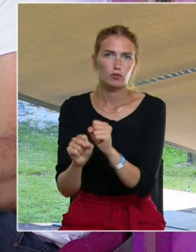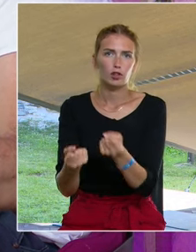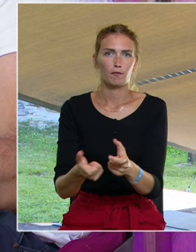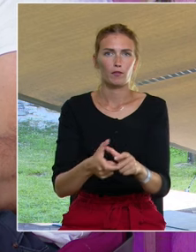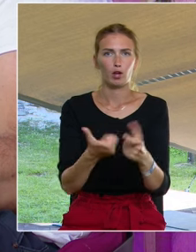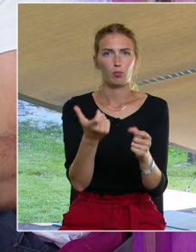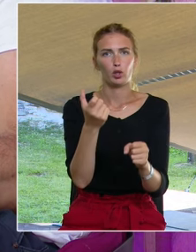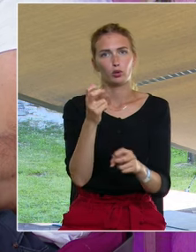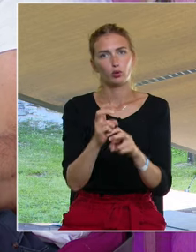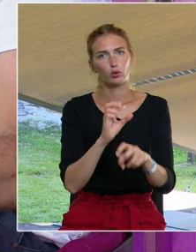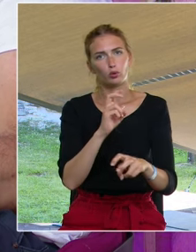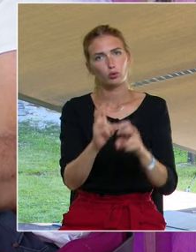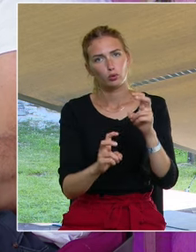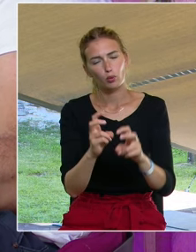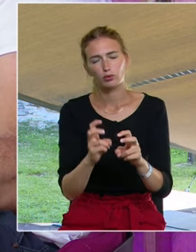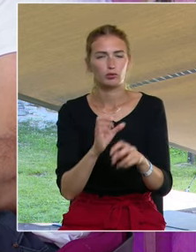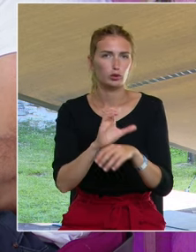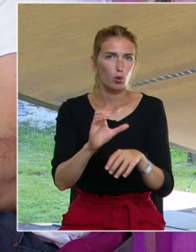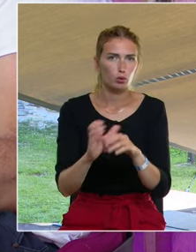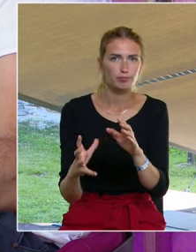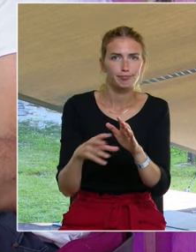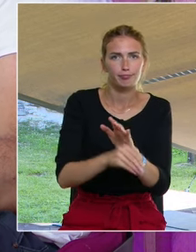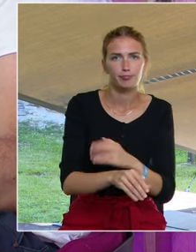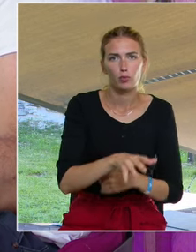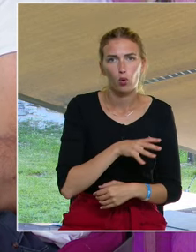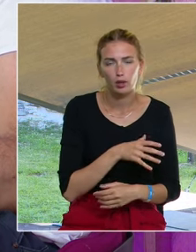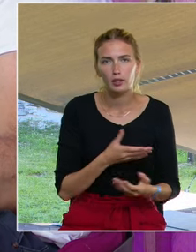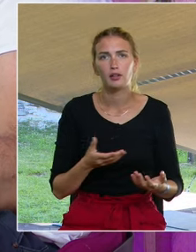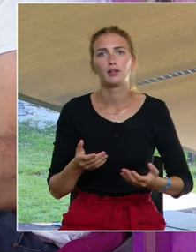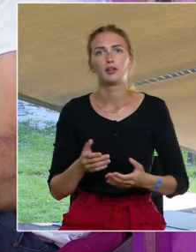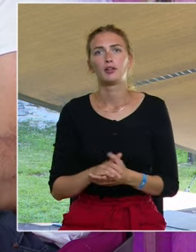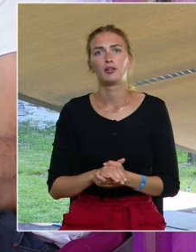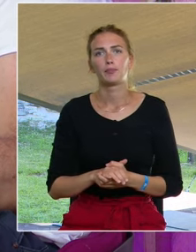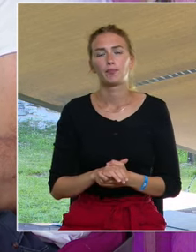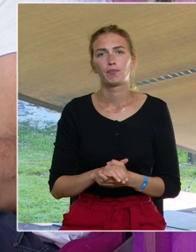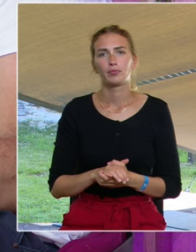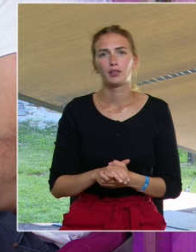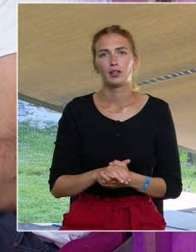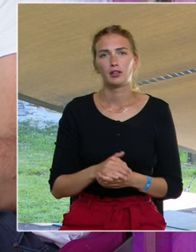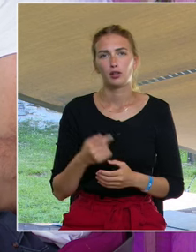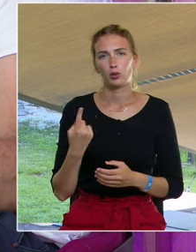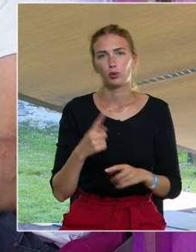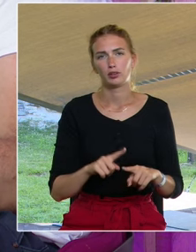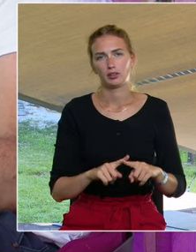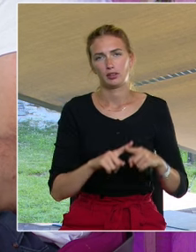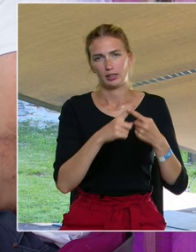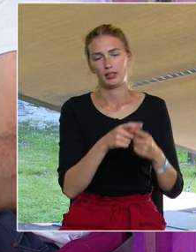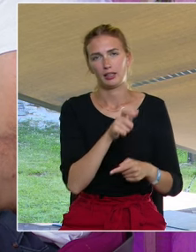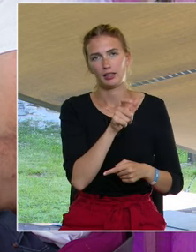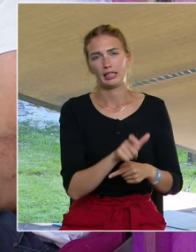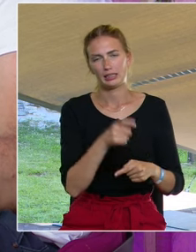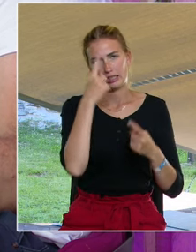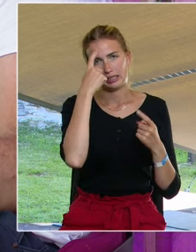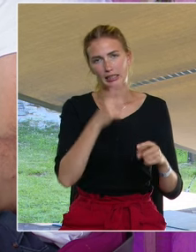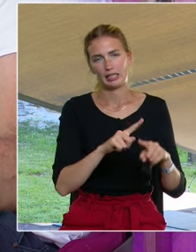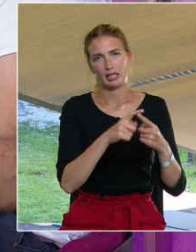So, I mean, I had a discussion with an engineer, and he was like, I don't understand what the fuss is about NFTs. And I told him, yeah, that's because you haven't spent